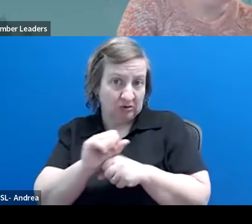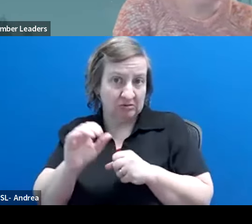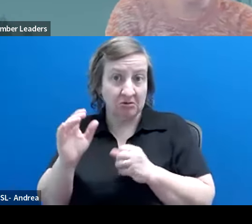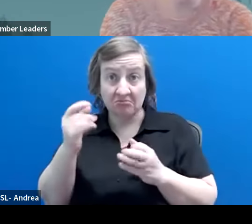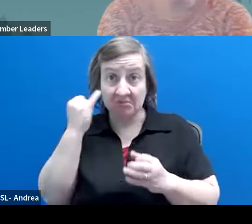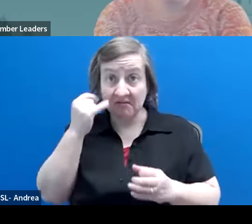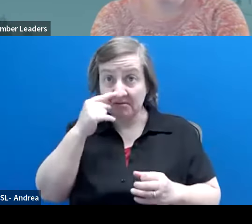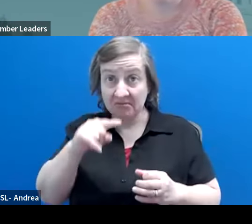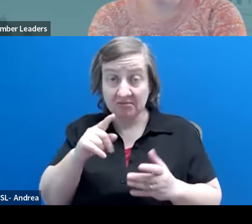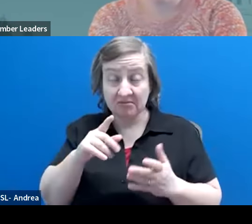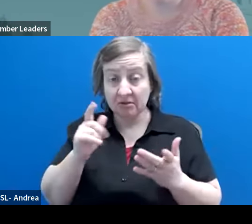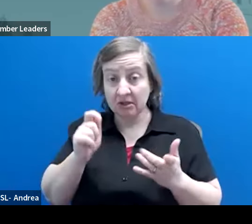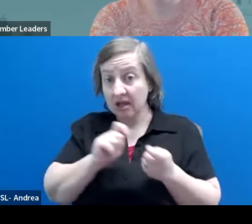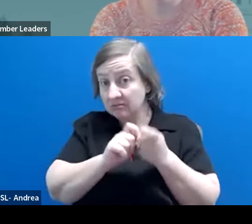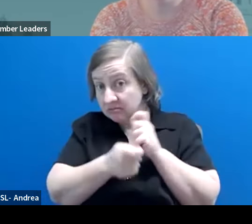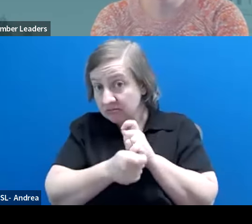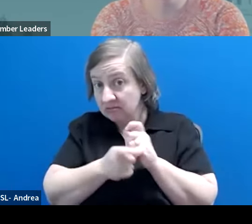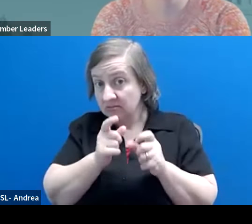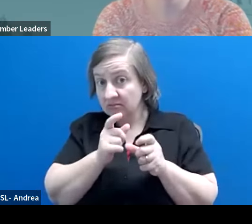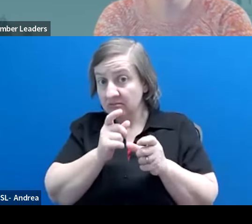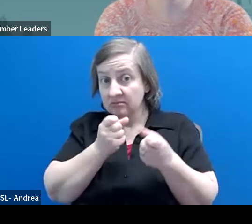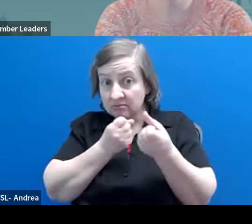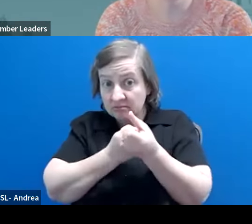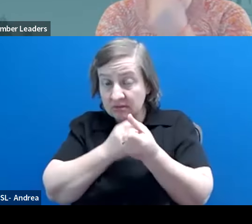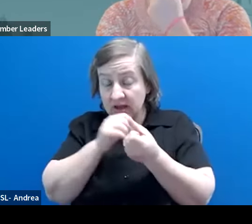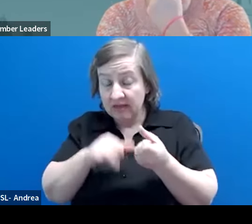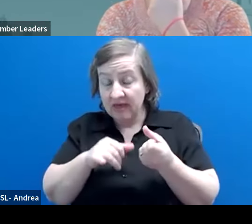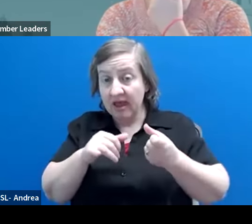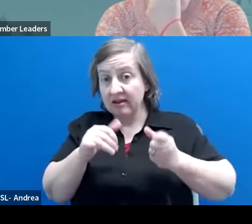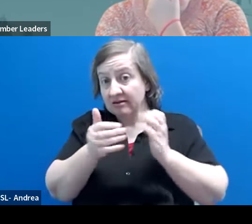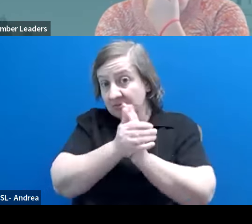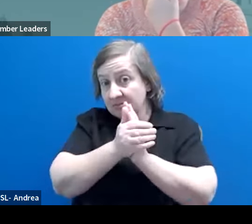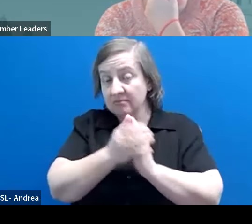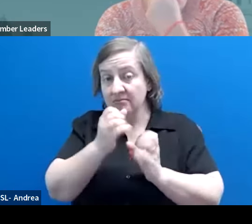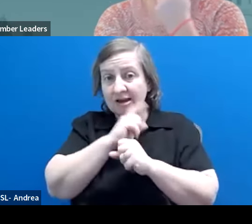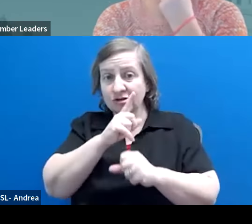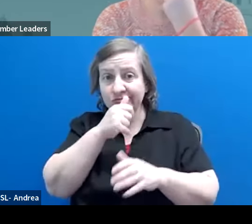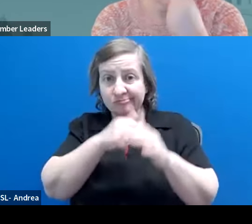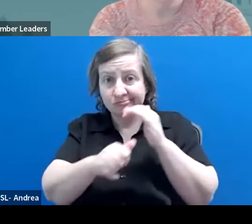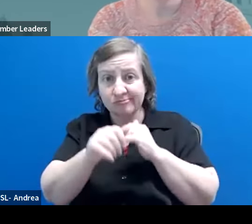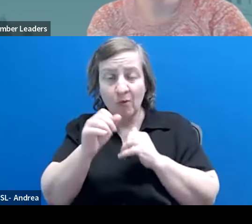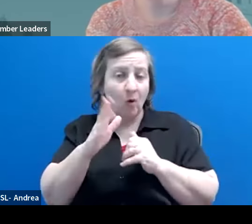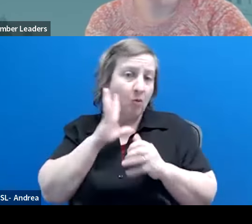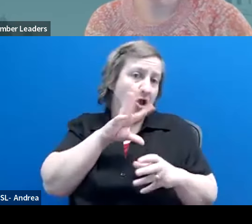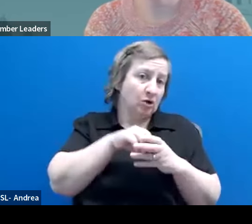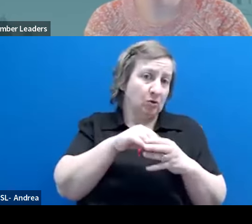friendly amendment to either make sure that we're capturing it as a subcommittee assignment in one of those charters, or we'll include it here.